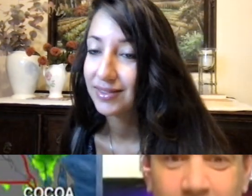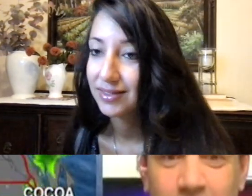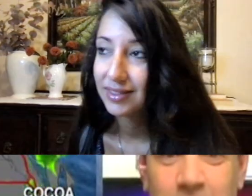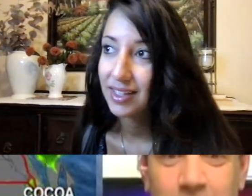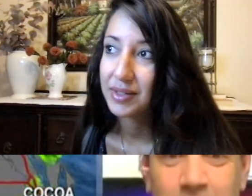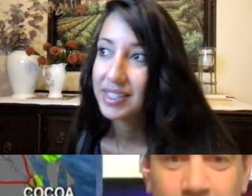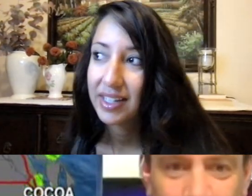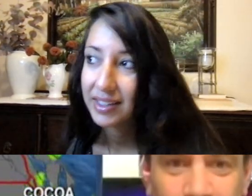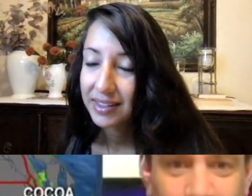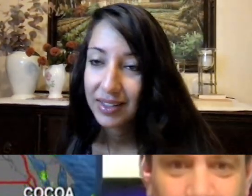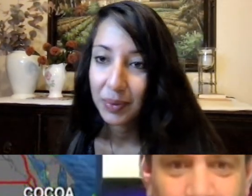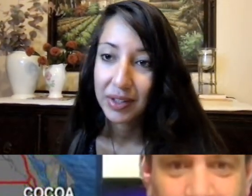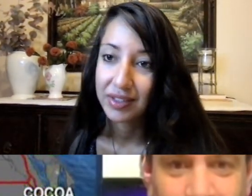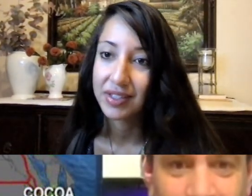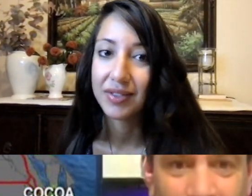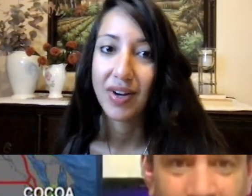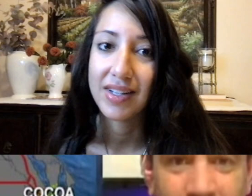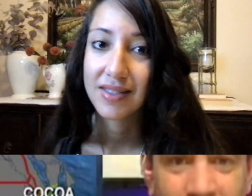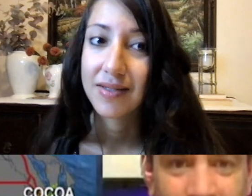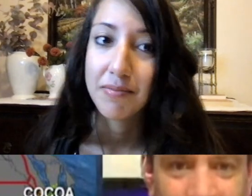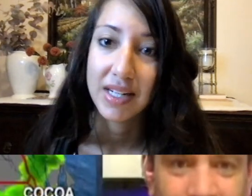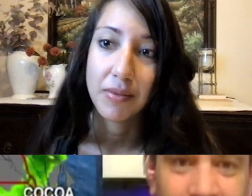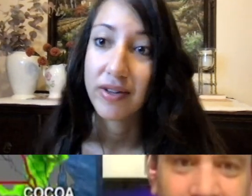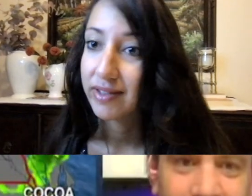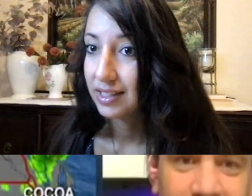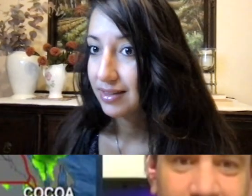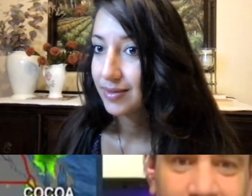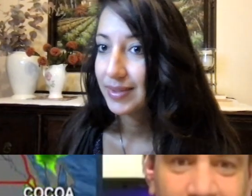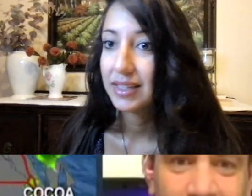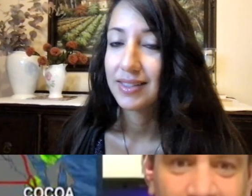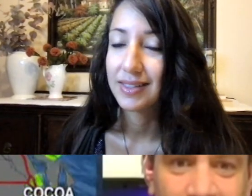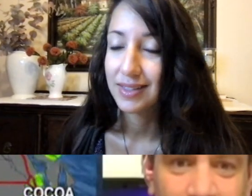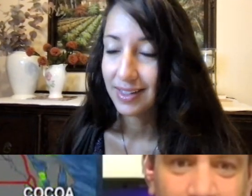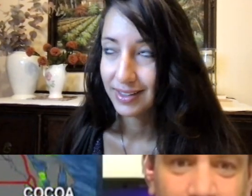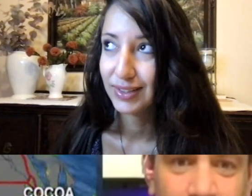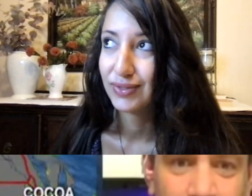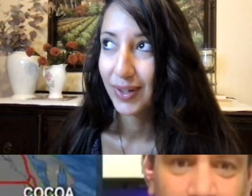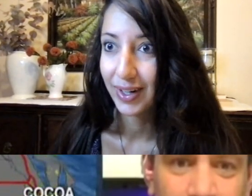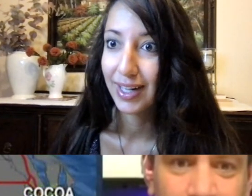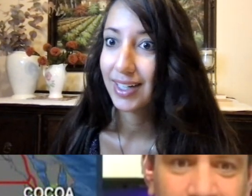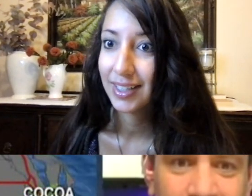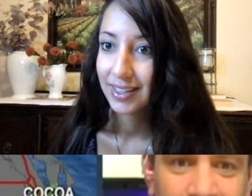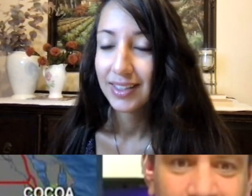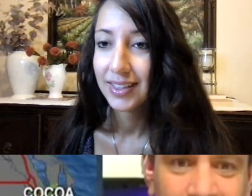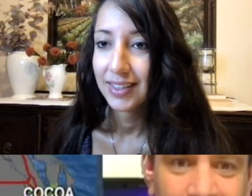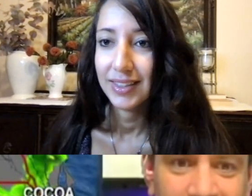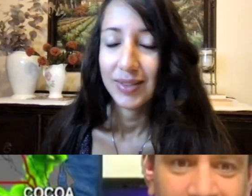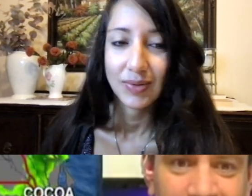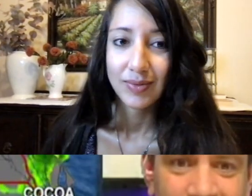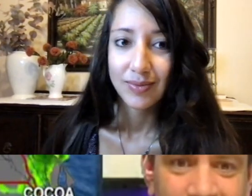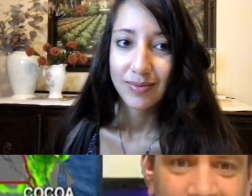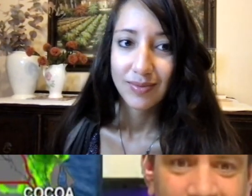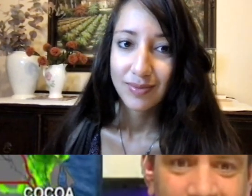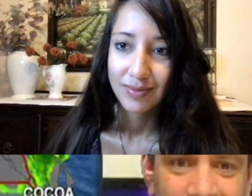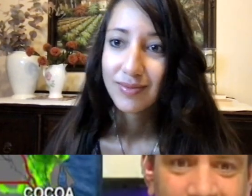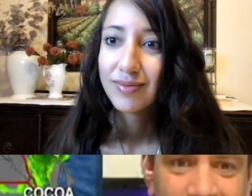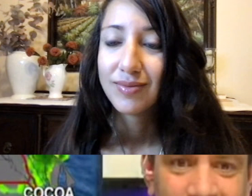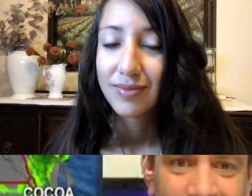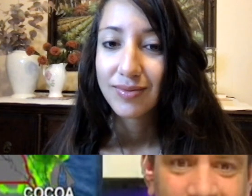for. They were saying the water is going to rise many more feet. It is done for. Yeah, Team